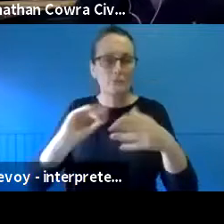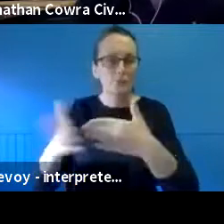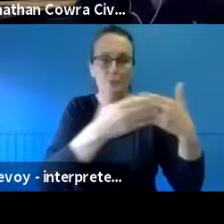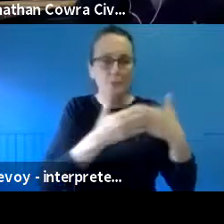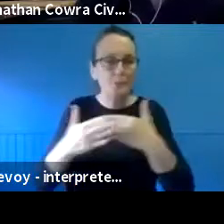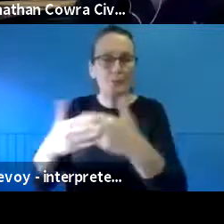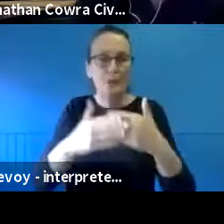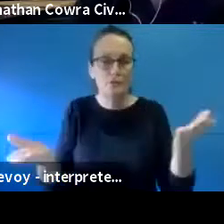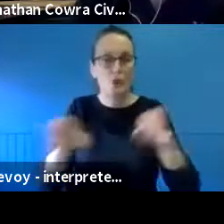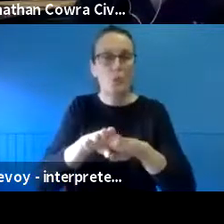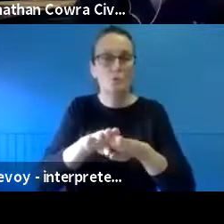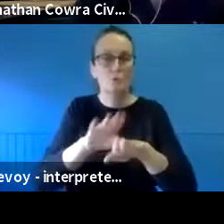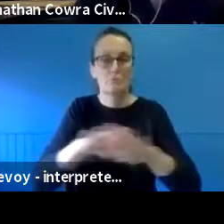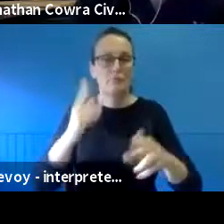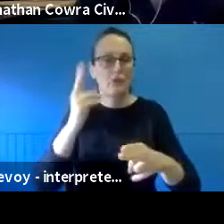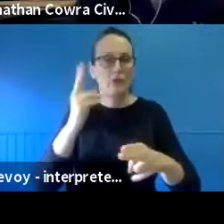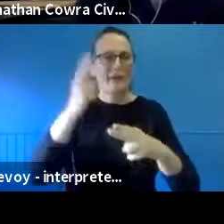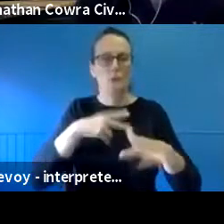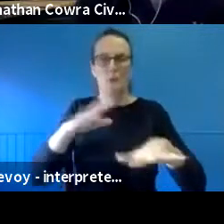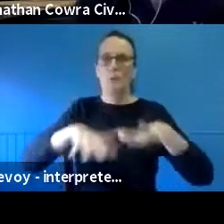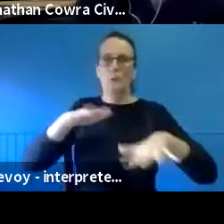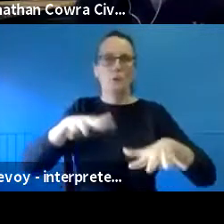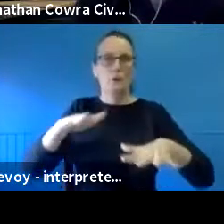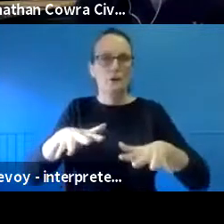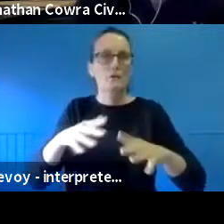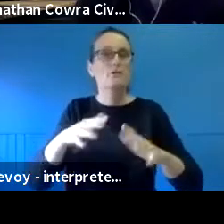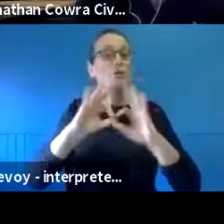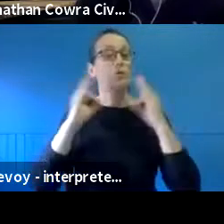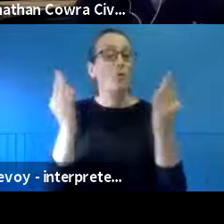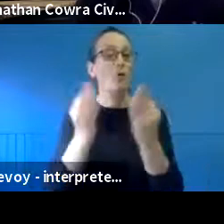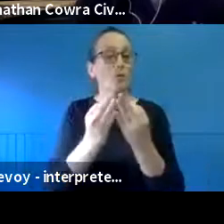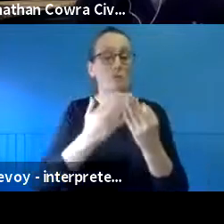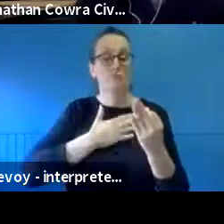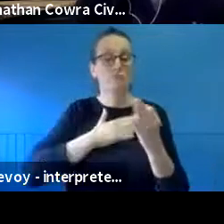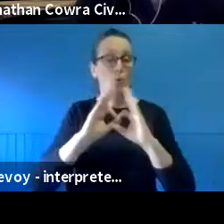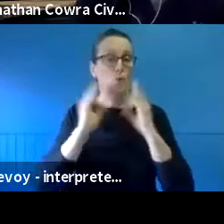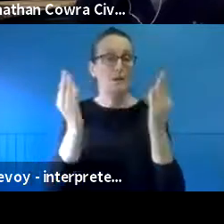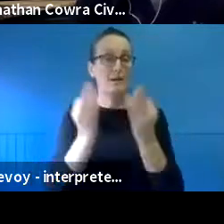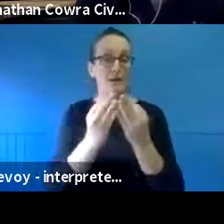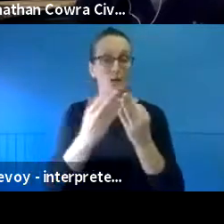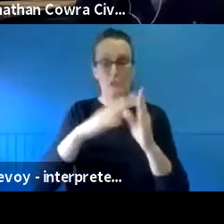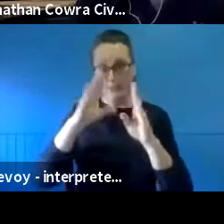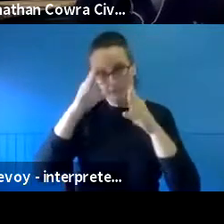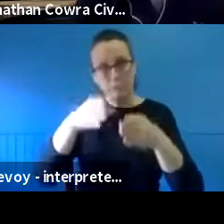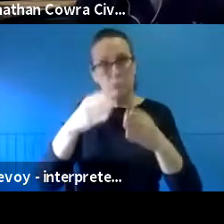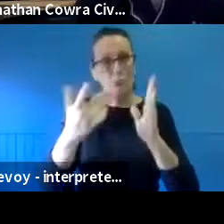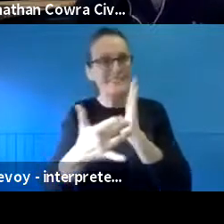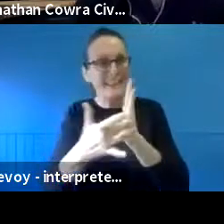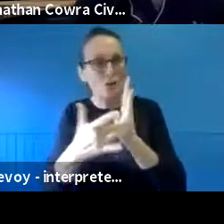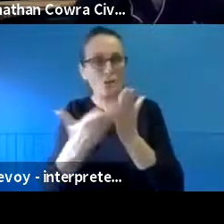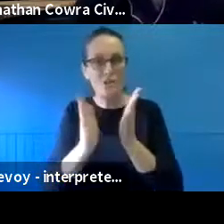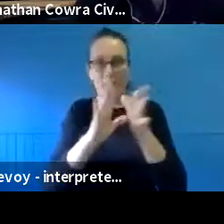down. And we, as an organisation that had a strong focus on, technology and connecting people